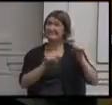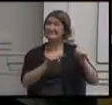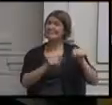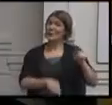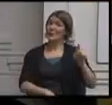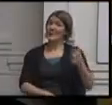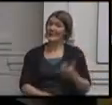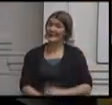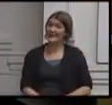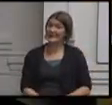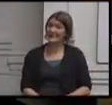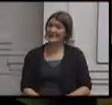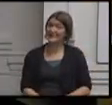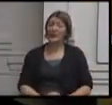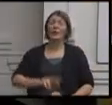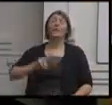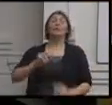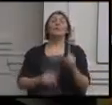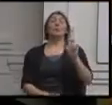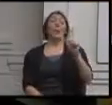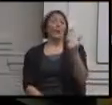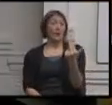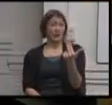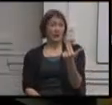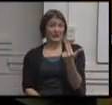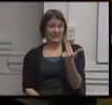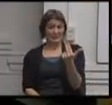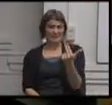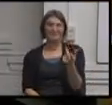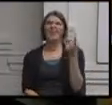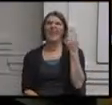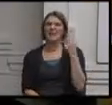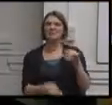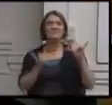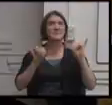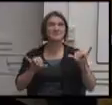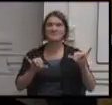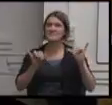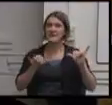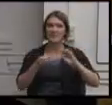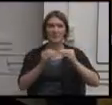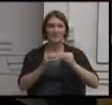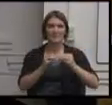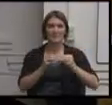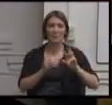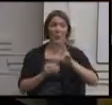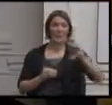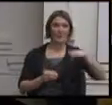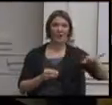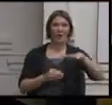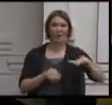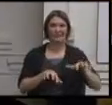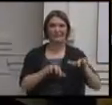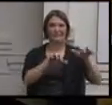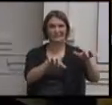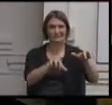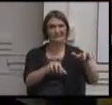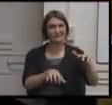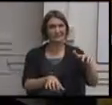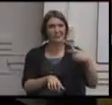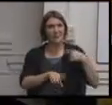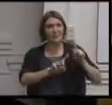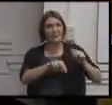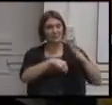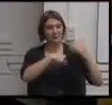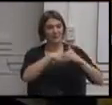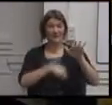town. In 13, we also see a repeat of this, where the West District responded